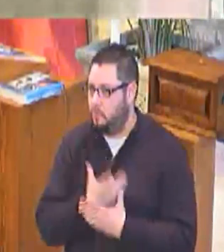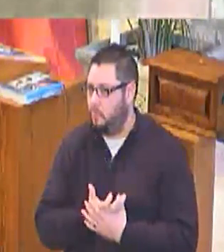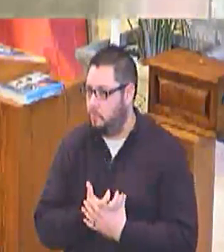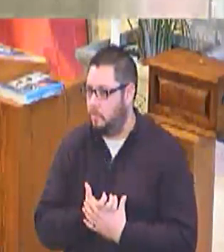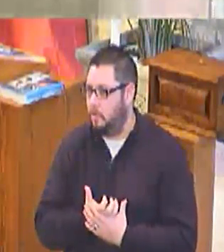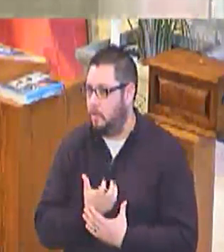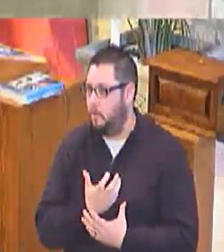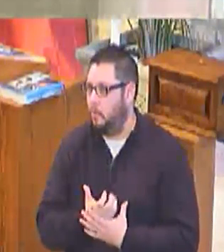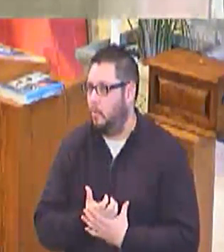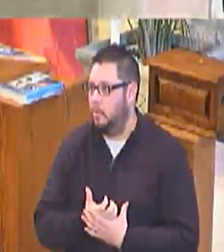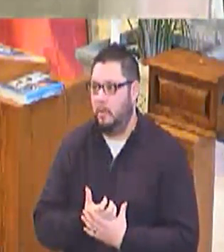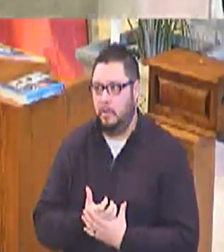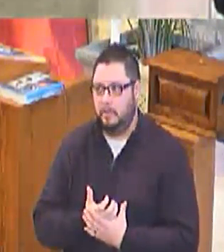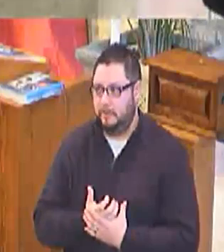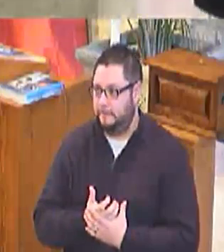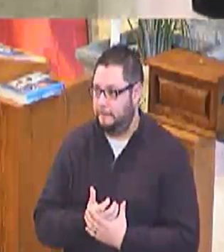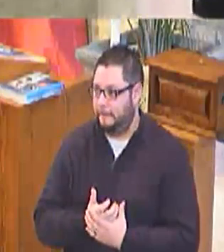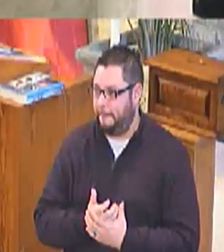put